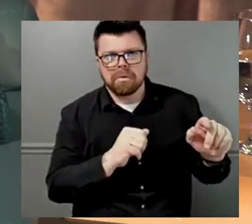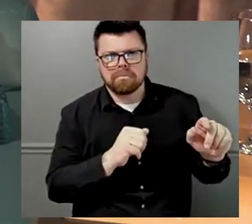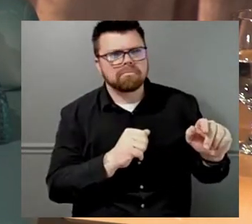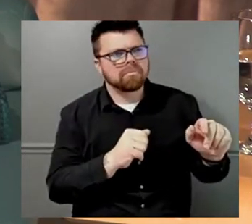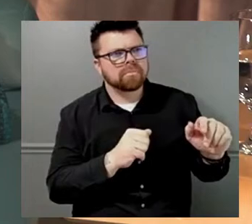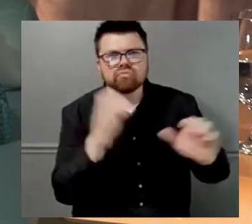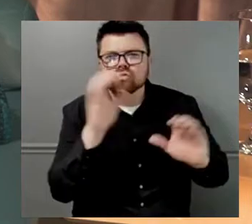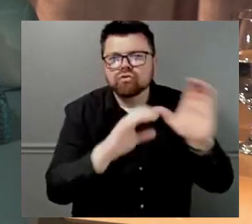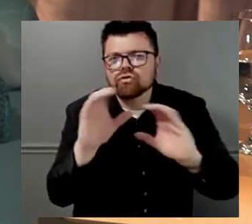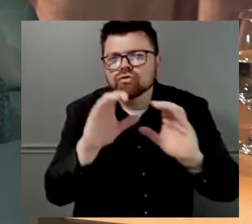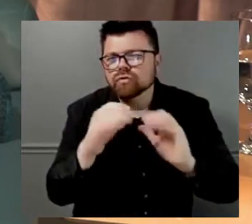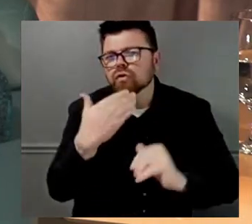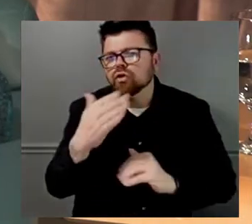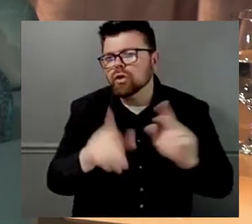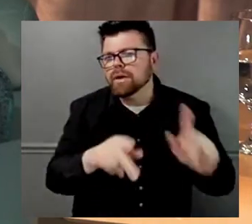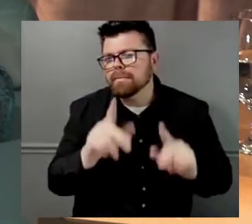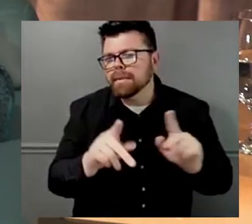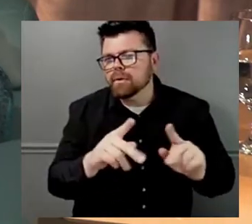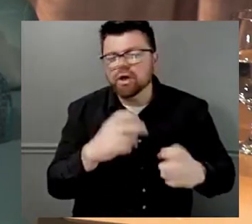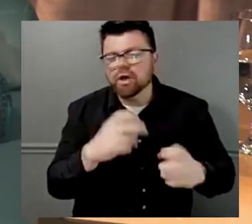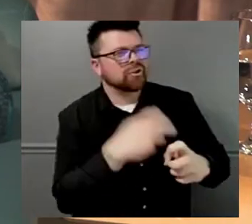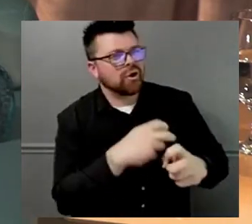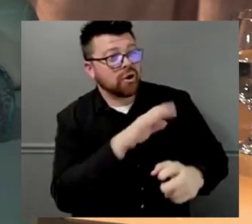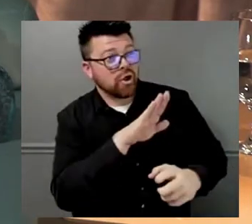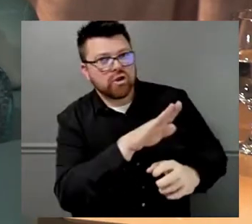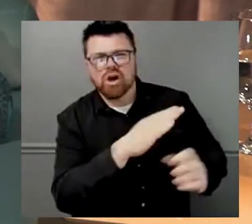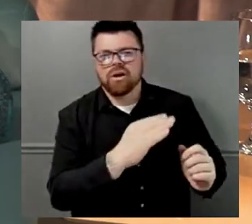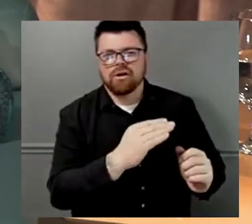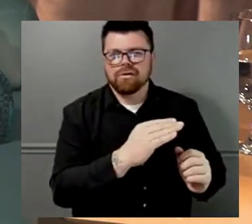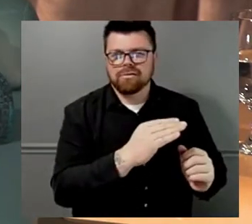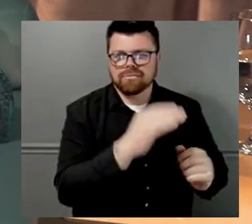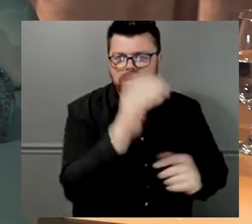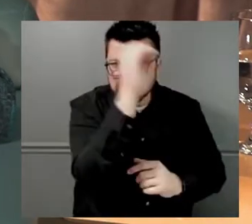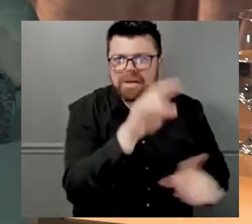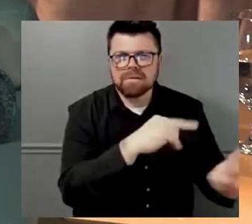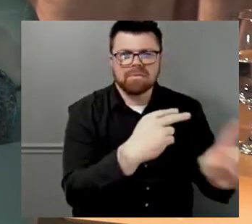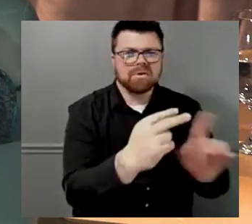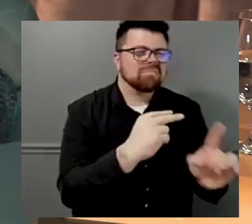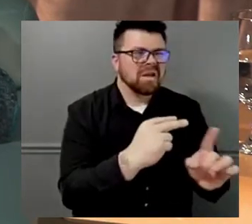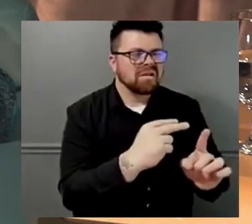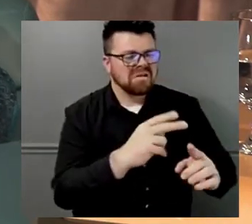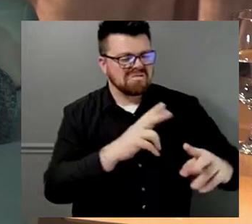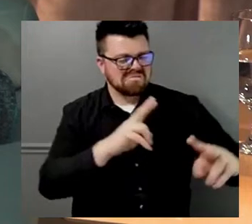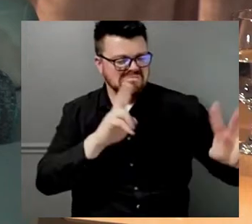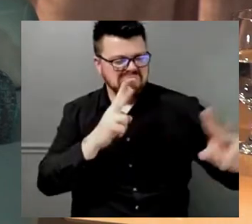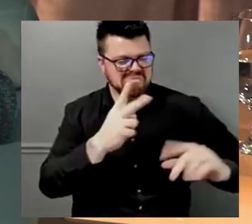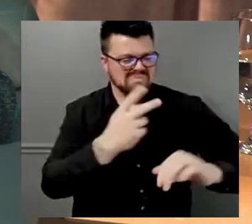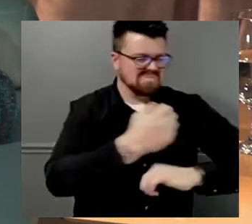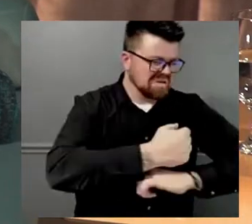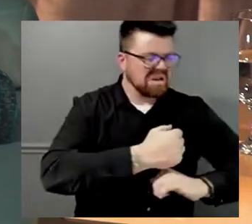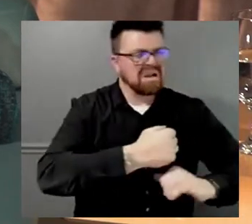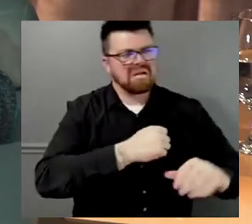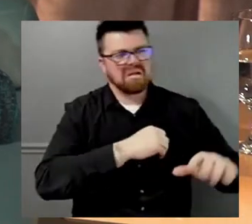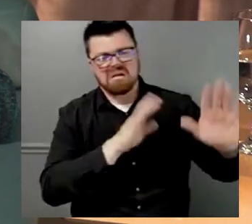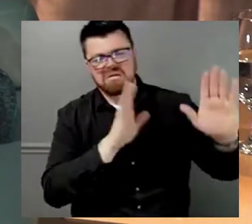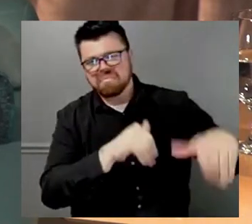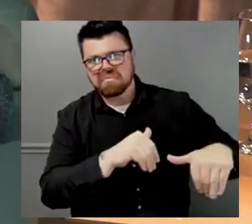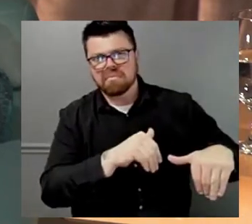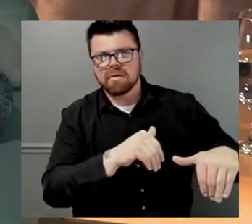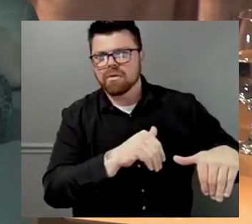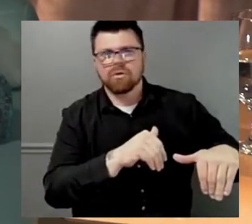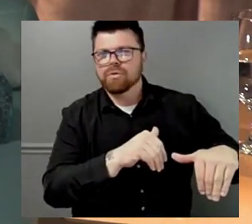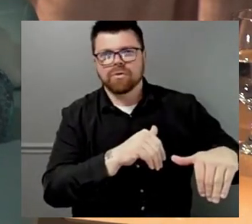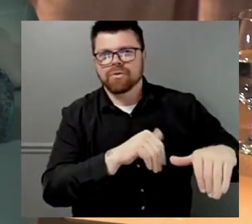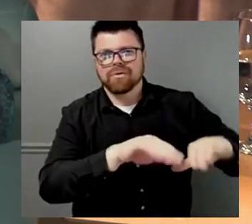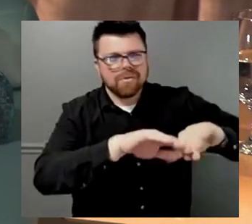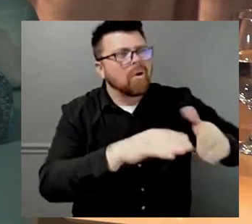arguments. And if you bear that in mind as you listen to people with whom you disagree, that they have